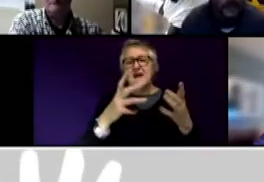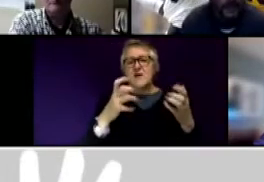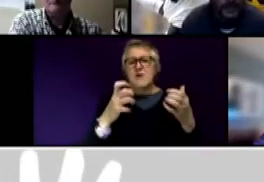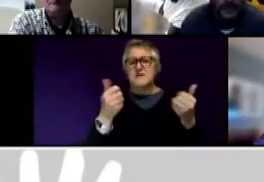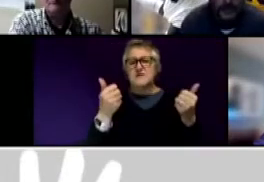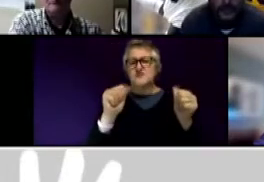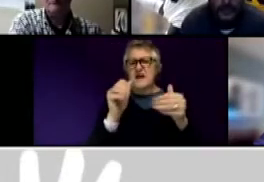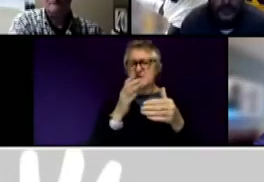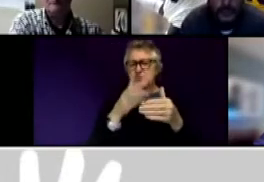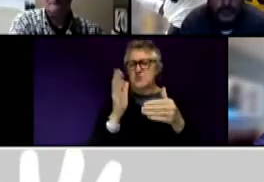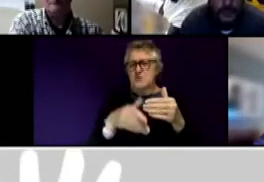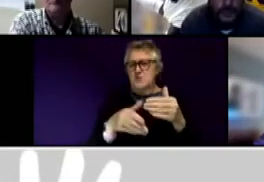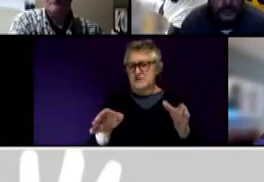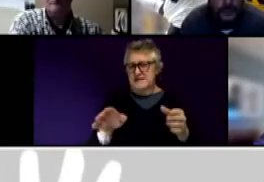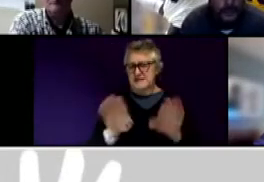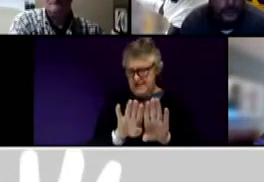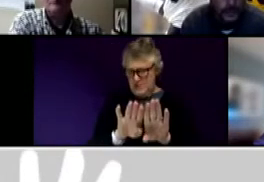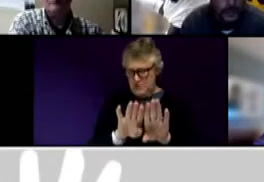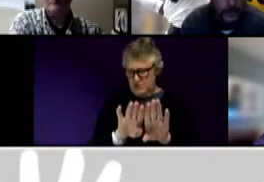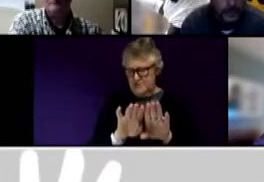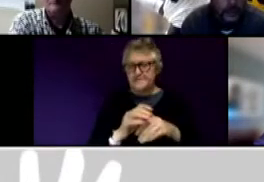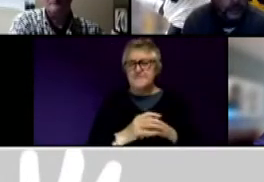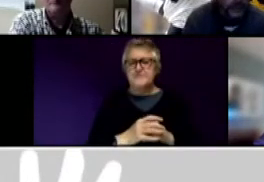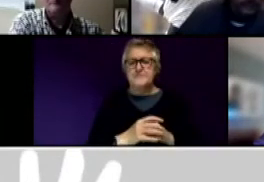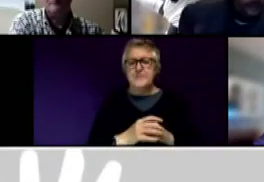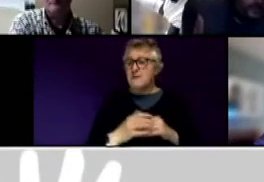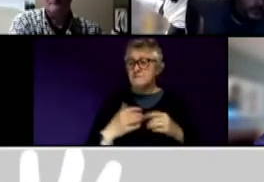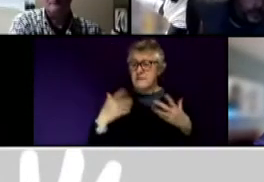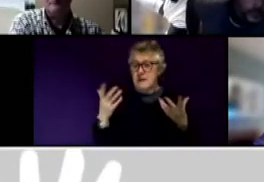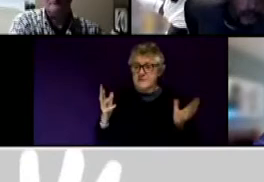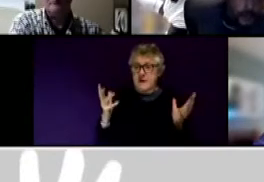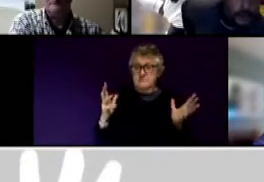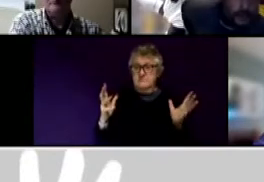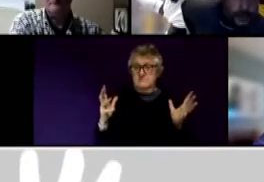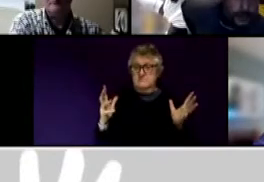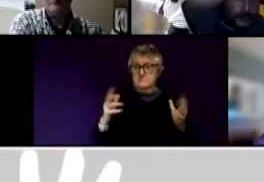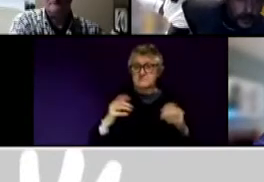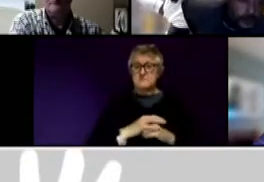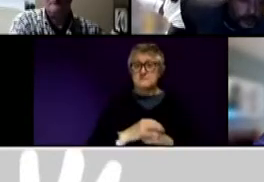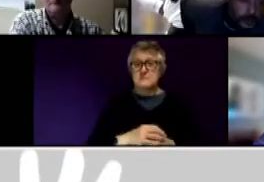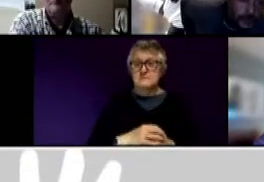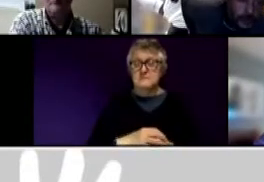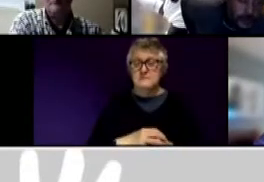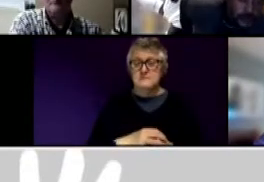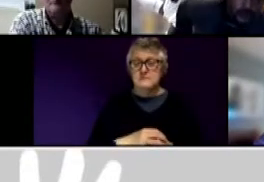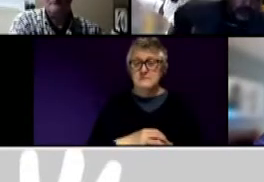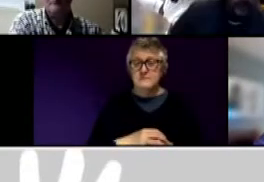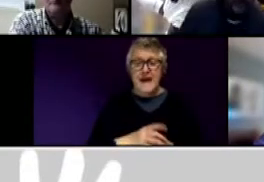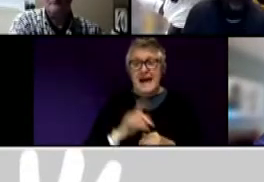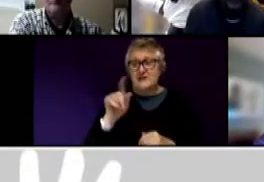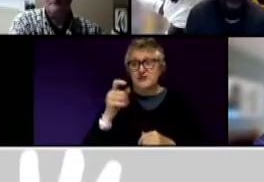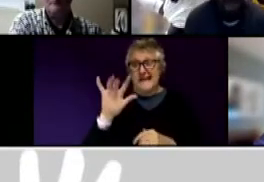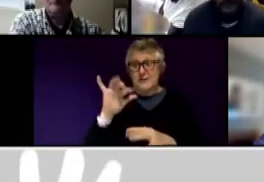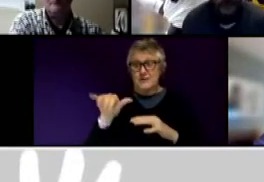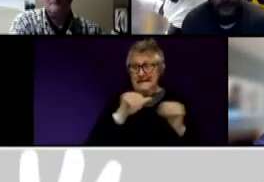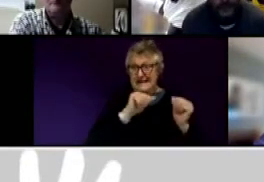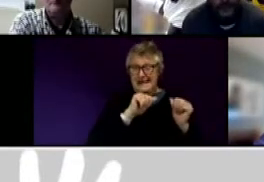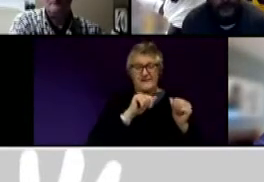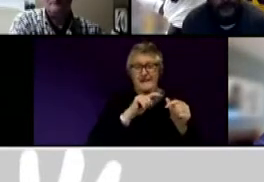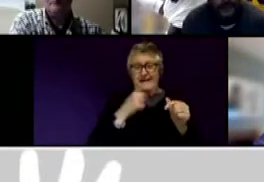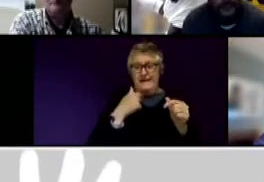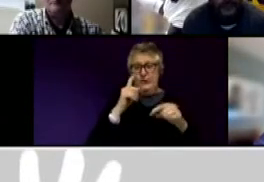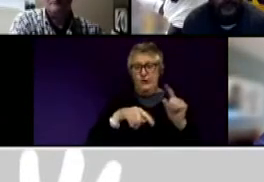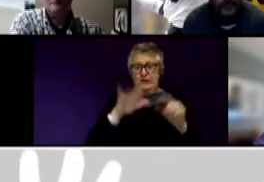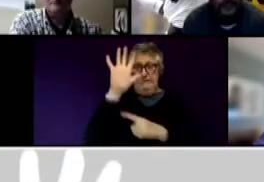out. No, I'm all done. I just had to go. You hadn't moved yet. I had to leave and couldn't lower my hand. So now I